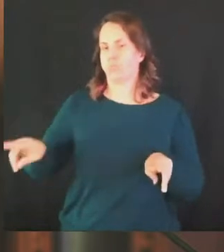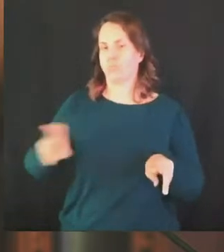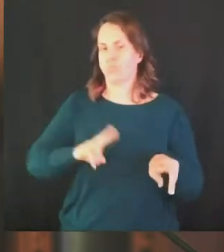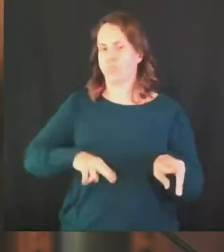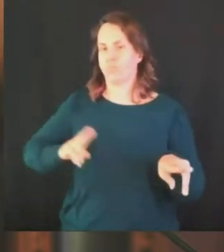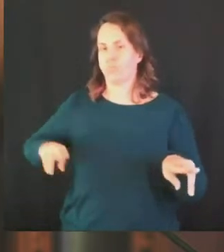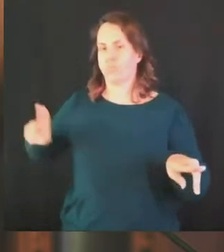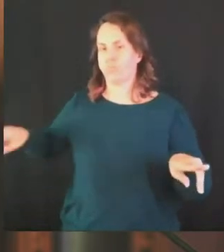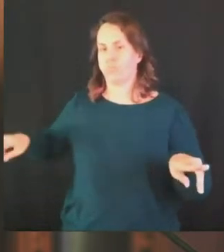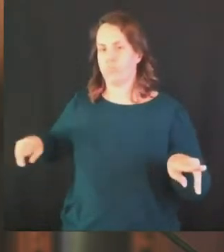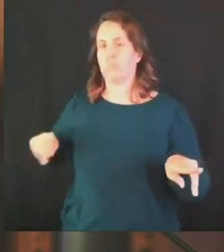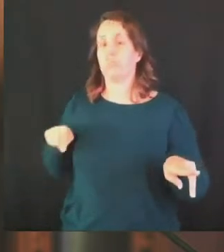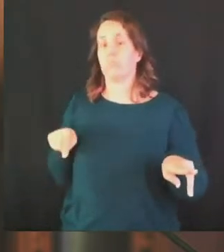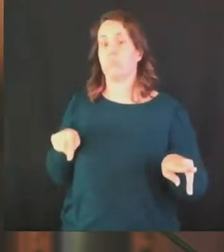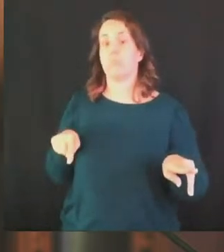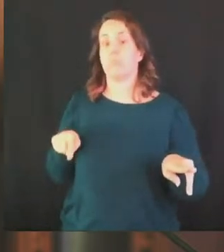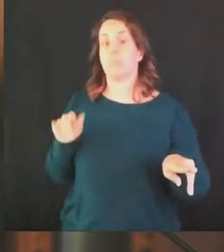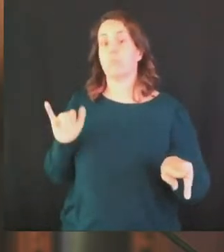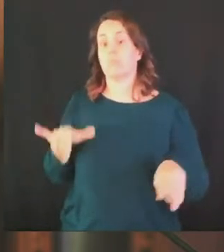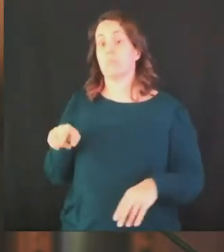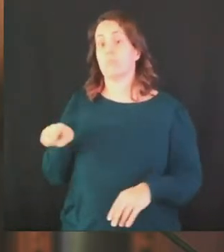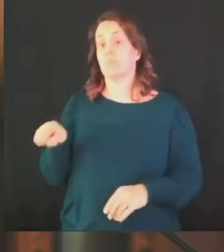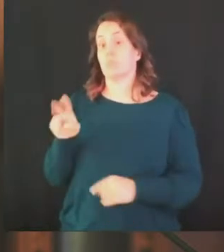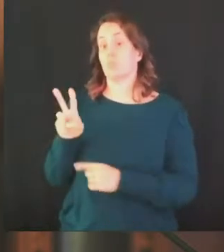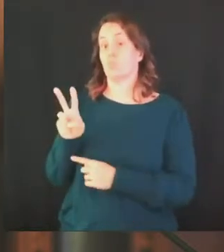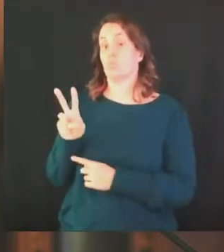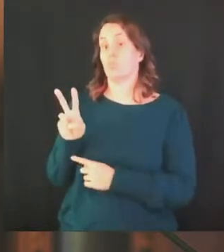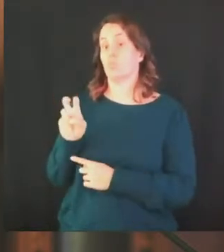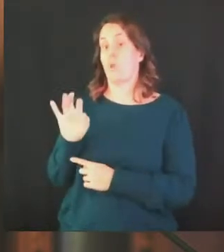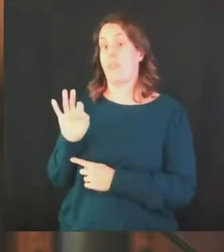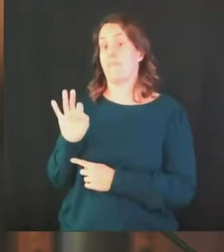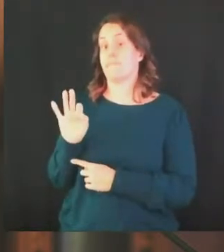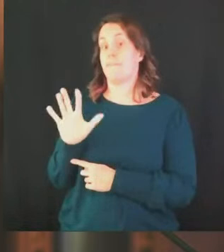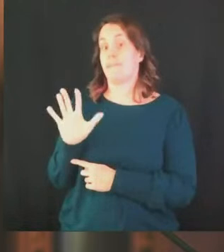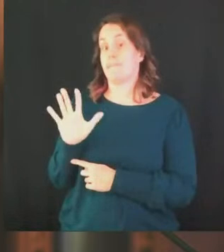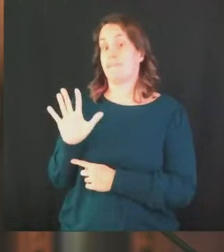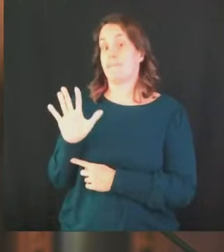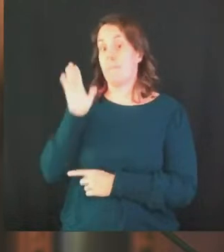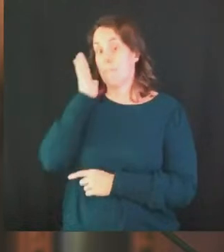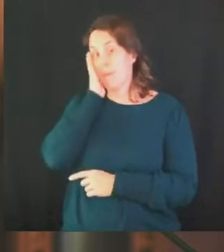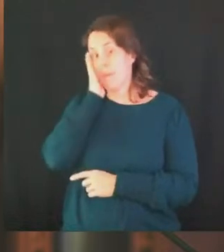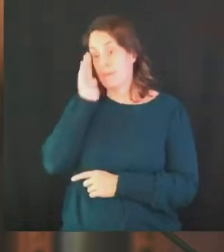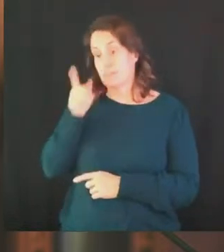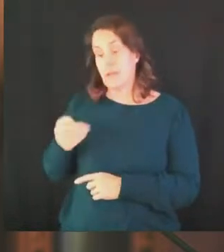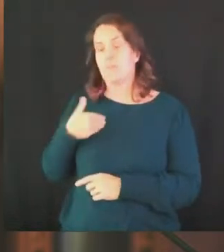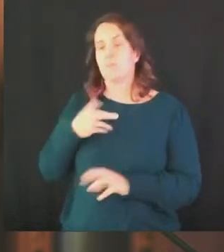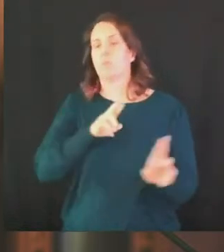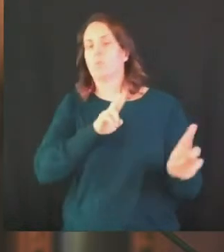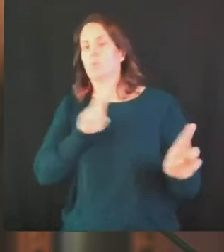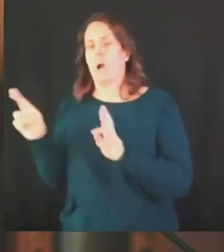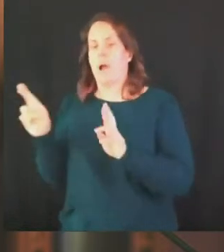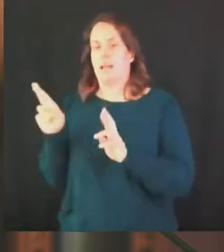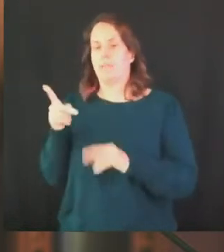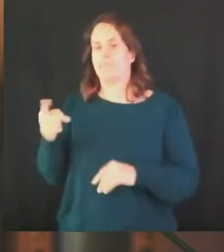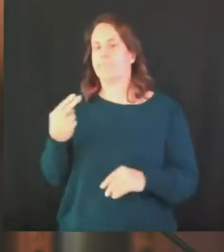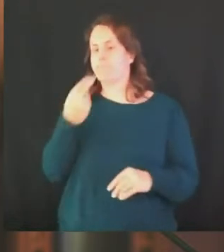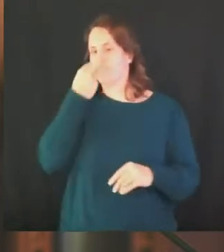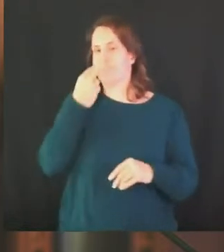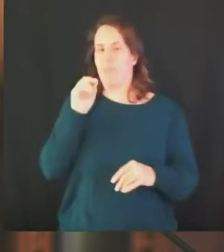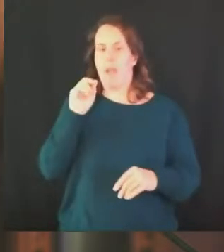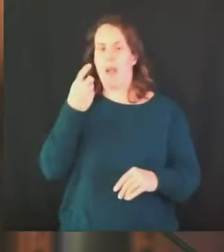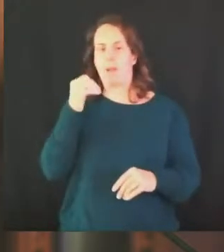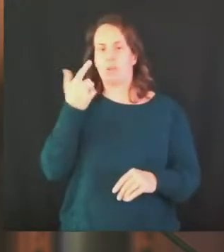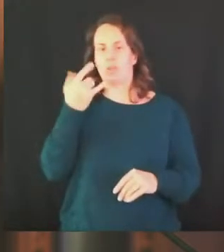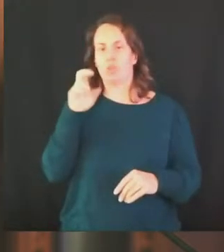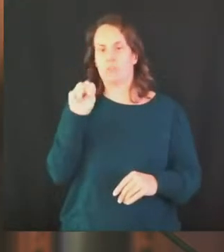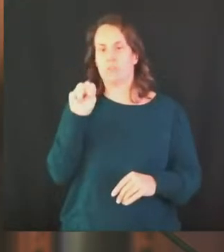oxygen. But it is designed for a lower level of care and to take the pressure off